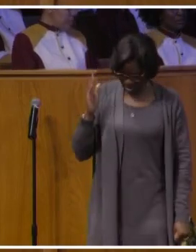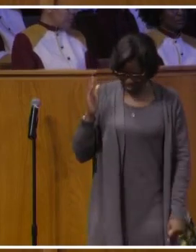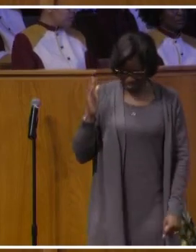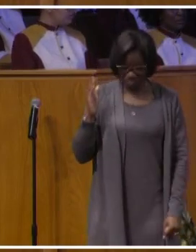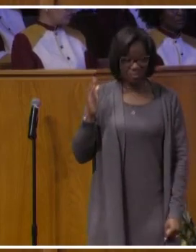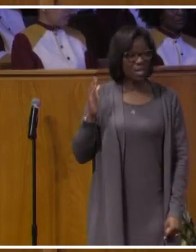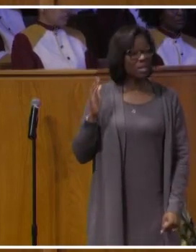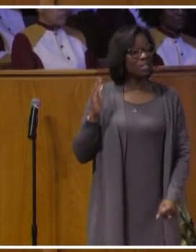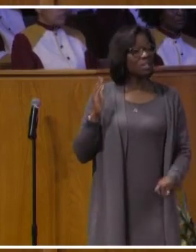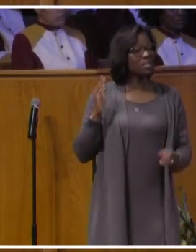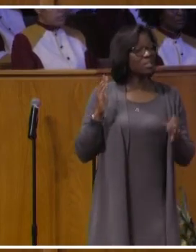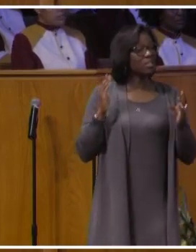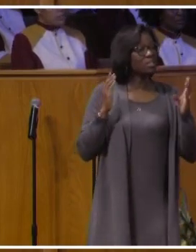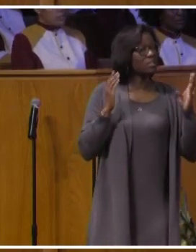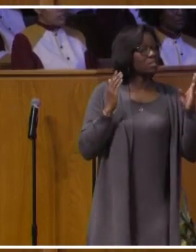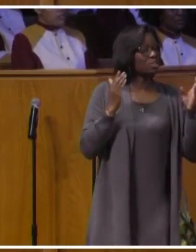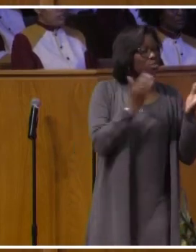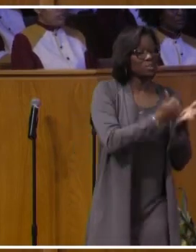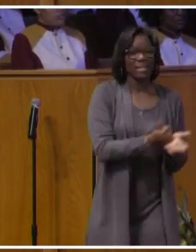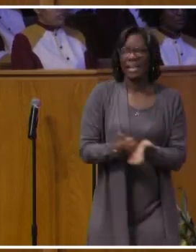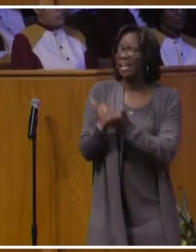to take me to my home in glory.